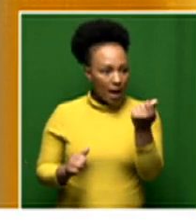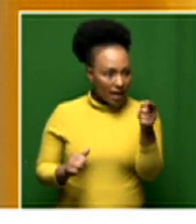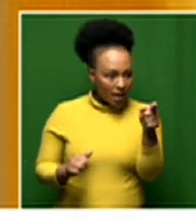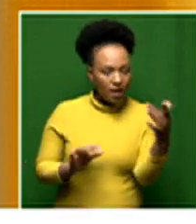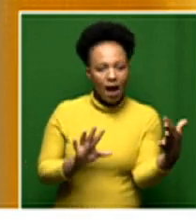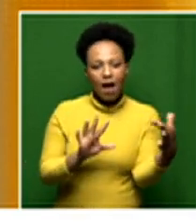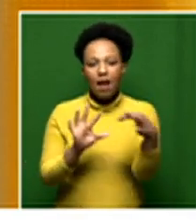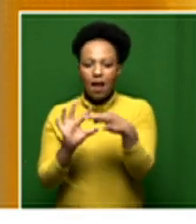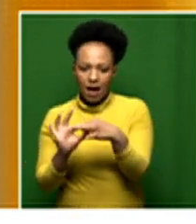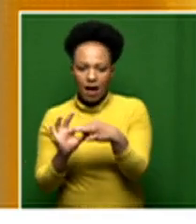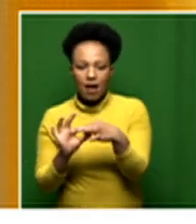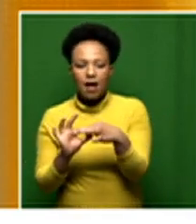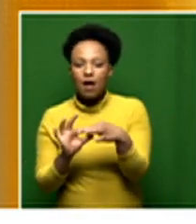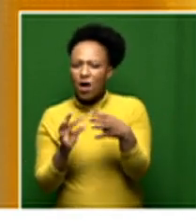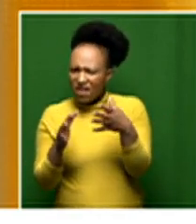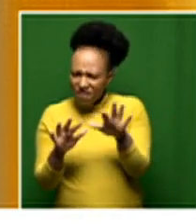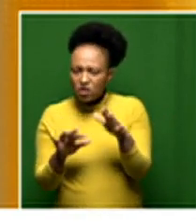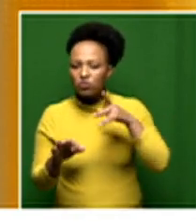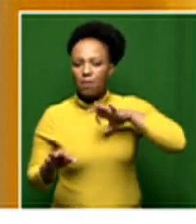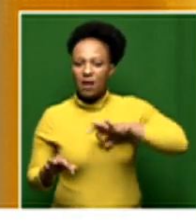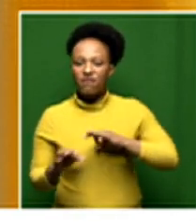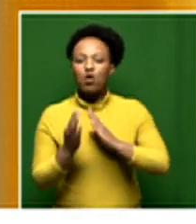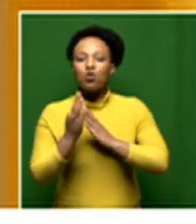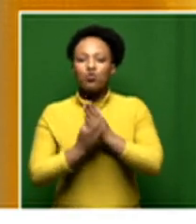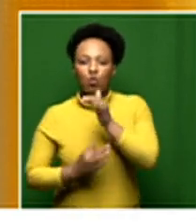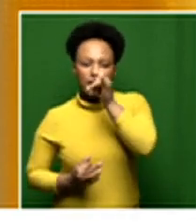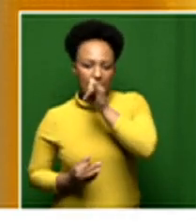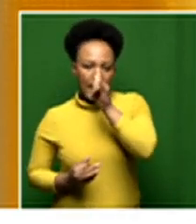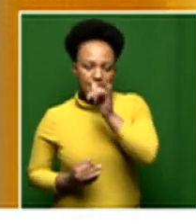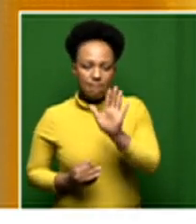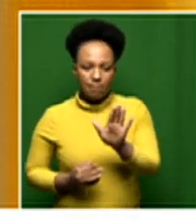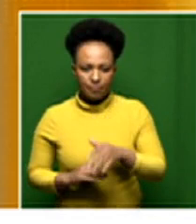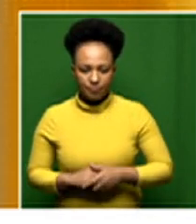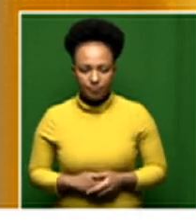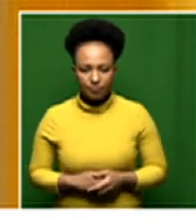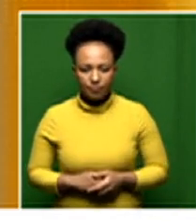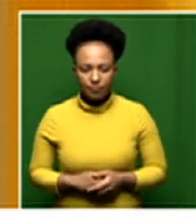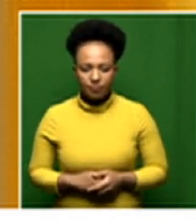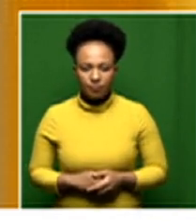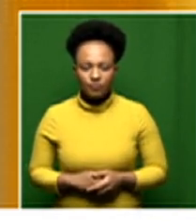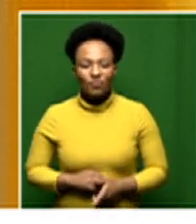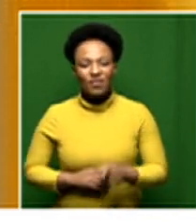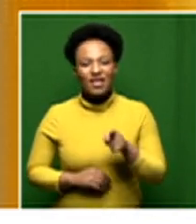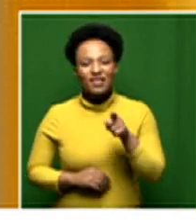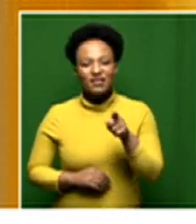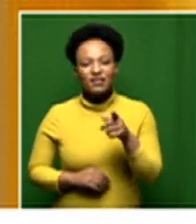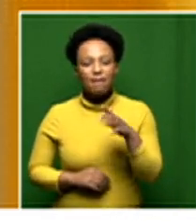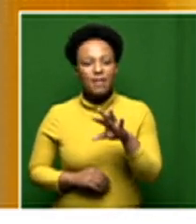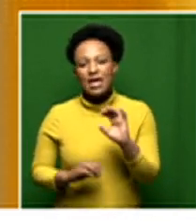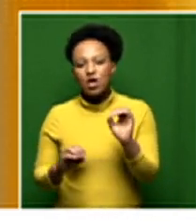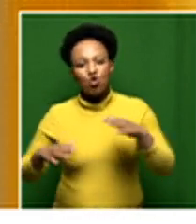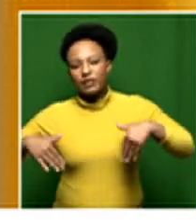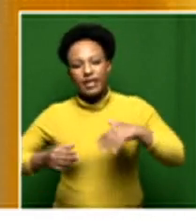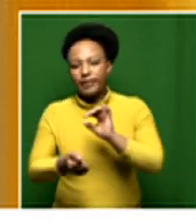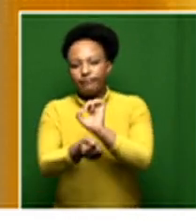and clearly the proceeds of a crime. And in that case, there is the what's called the